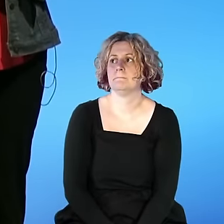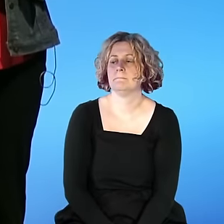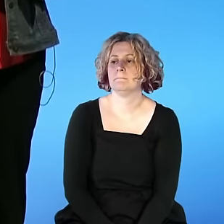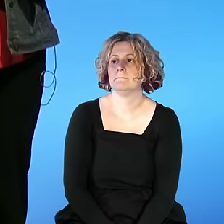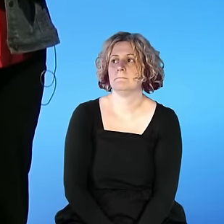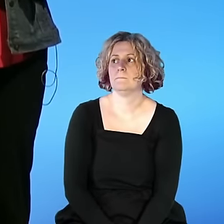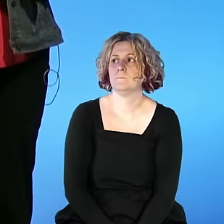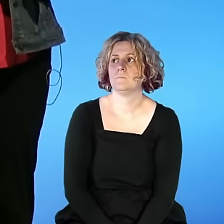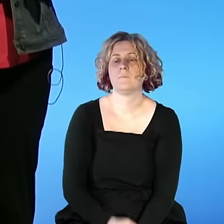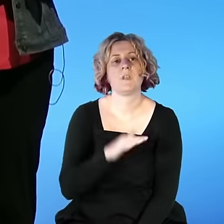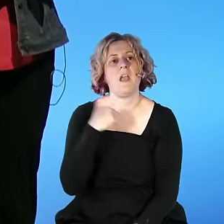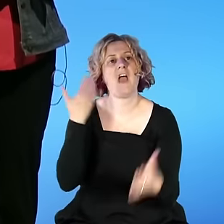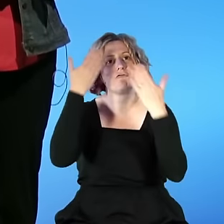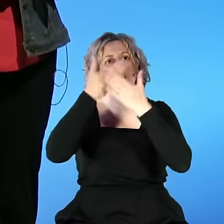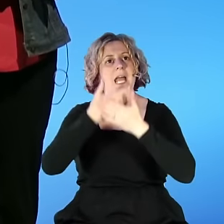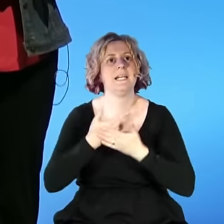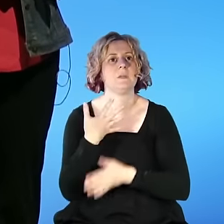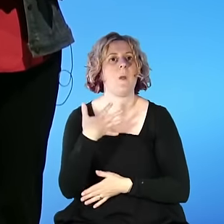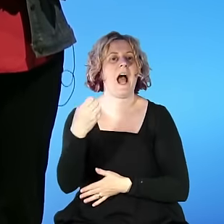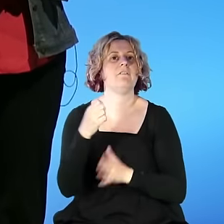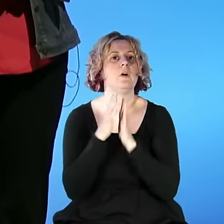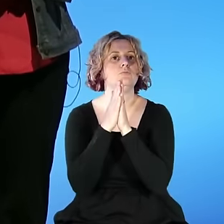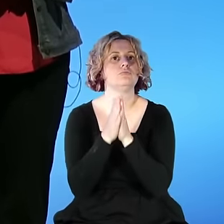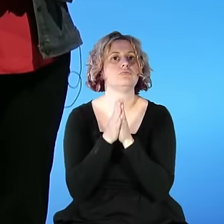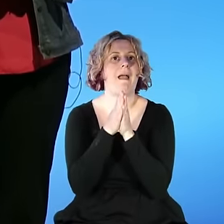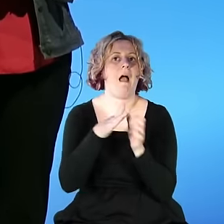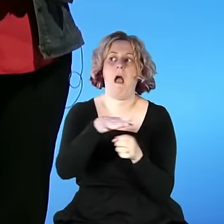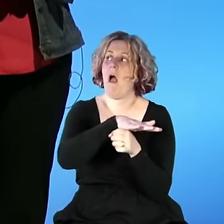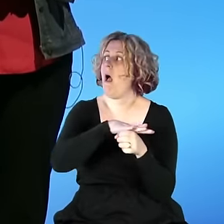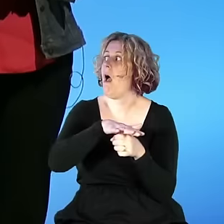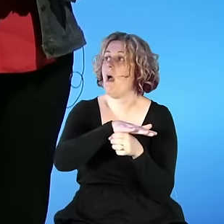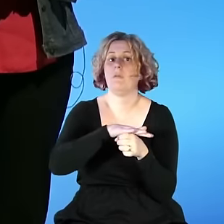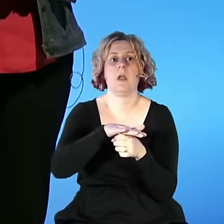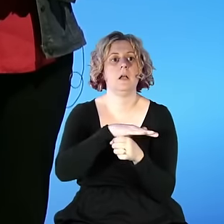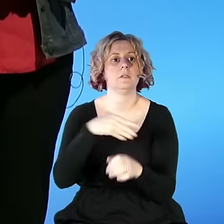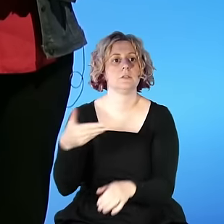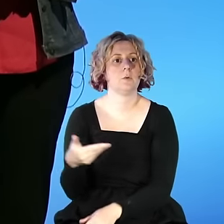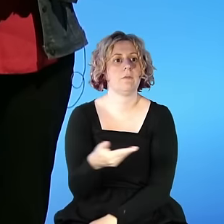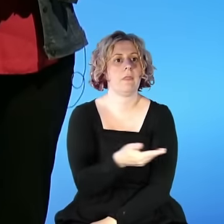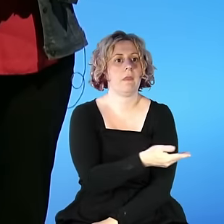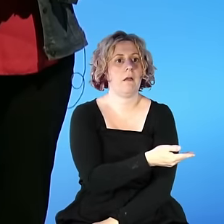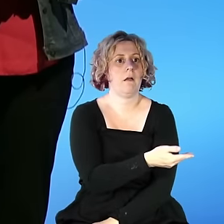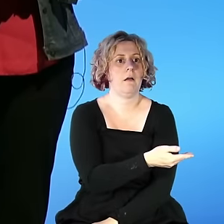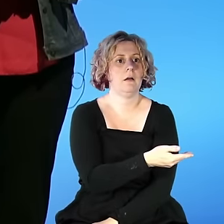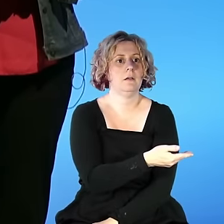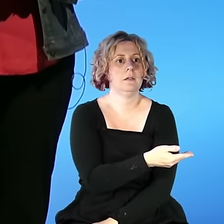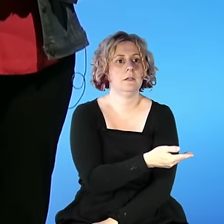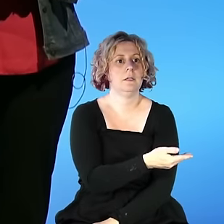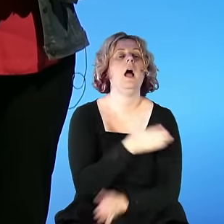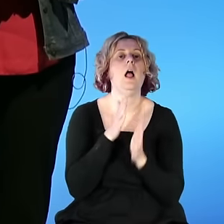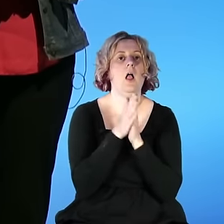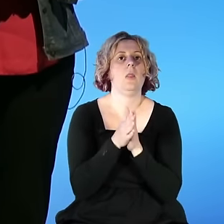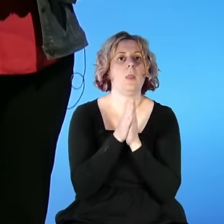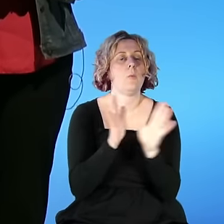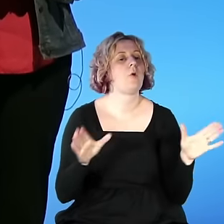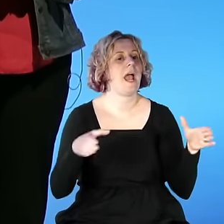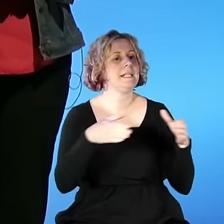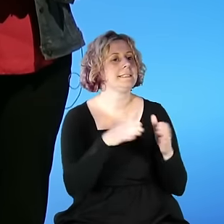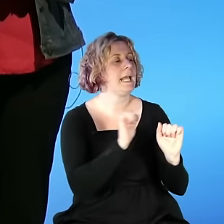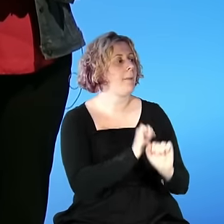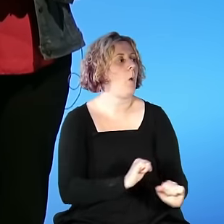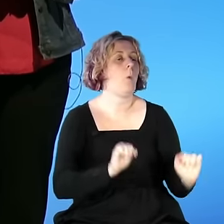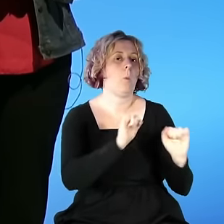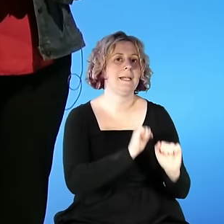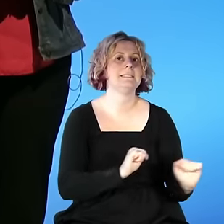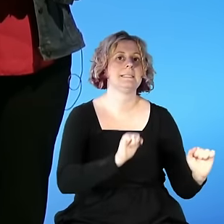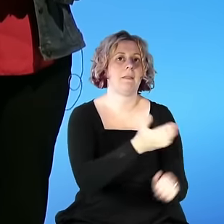case every night, the prayer space, the prayer area is over there. Do make the most of that. The prayer team are waiting and willing to